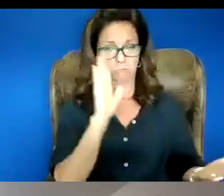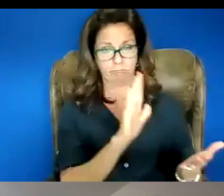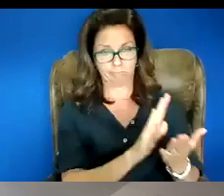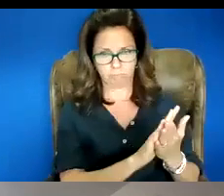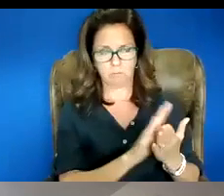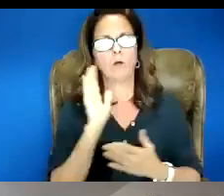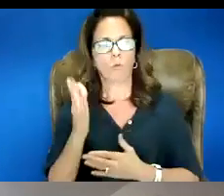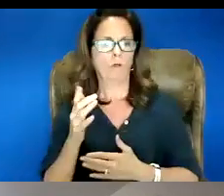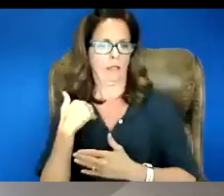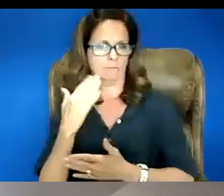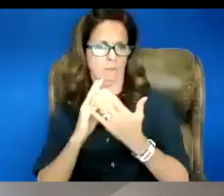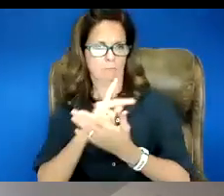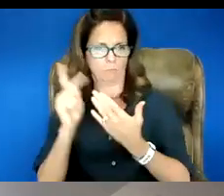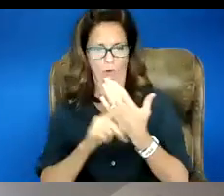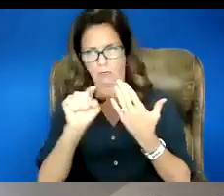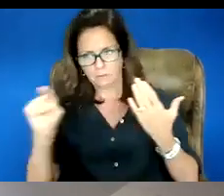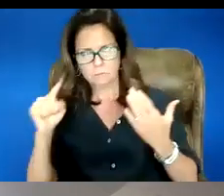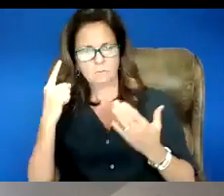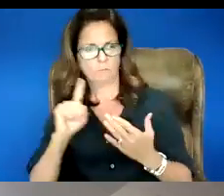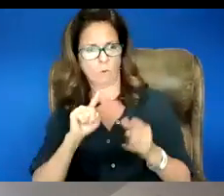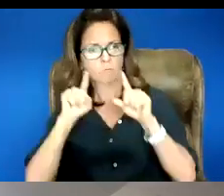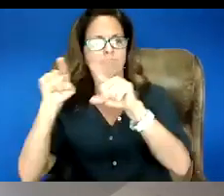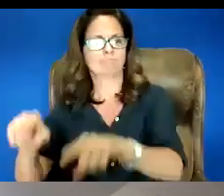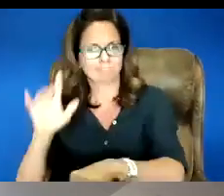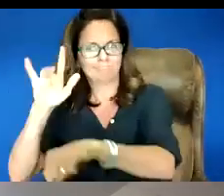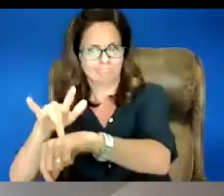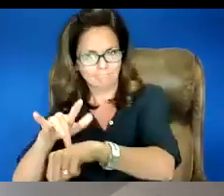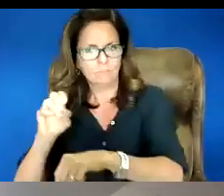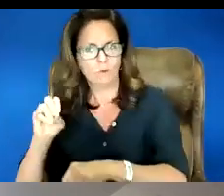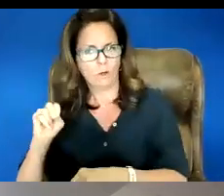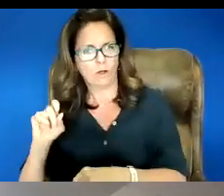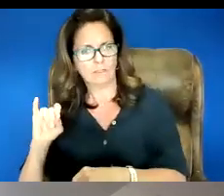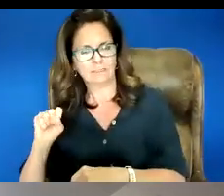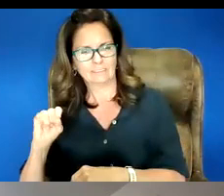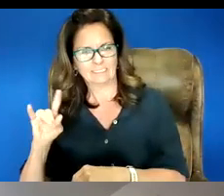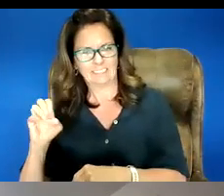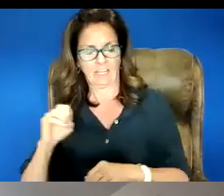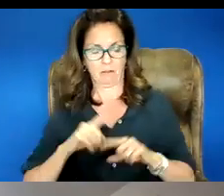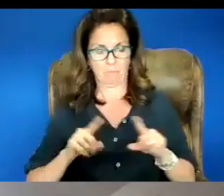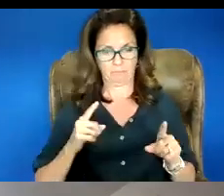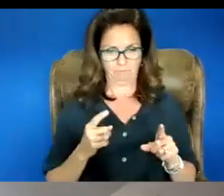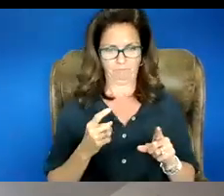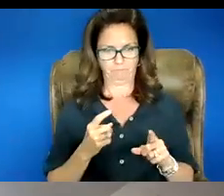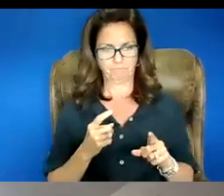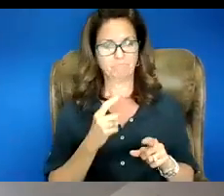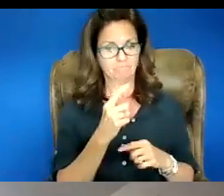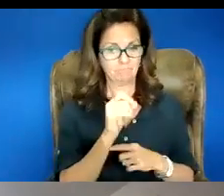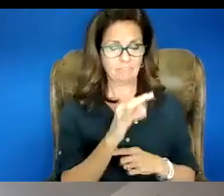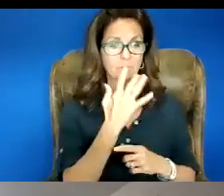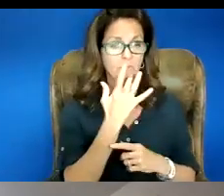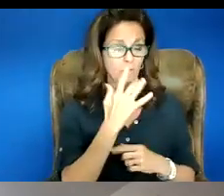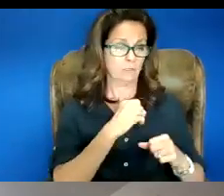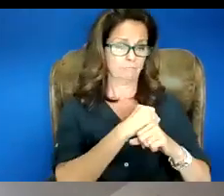site, but if what you want to do is entirely virtual, then you'll have that option.